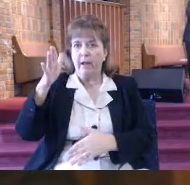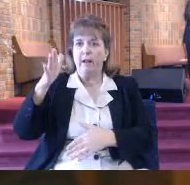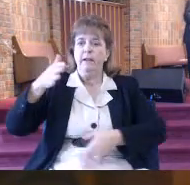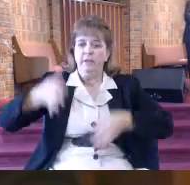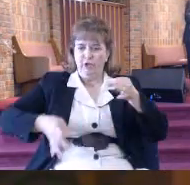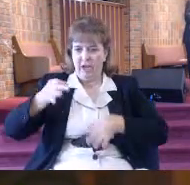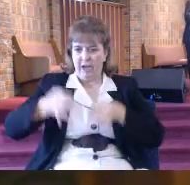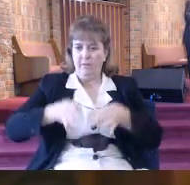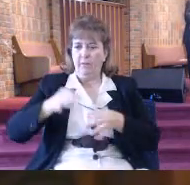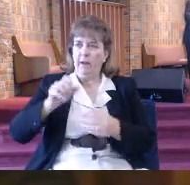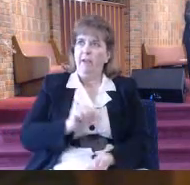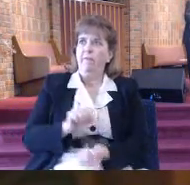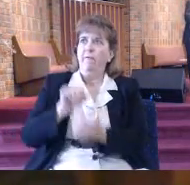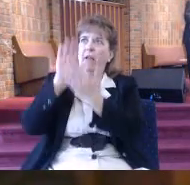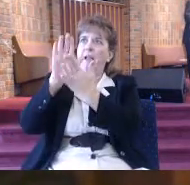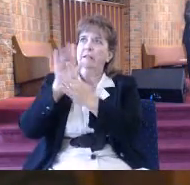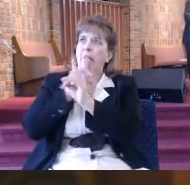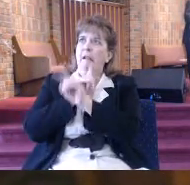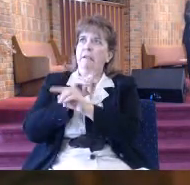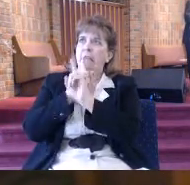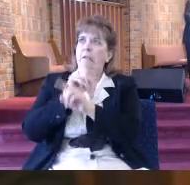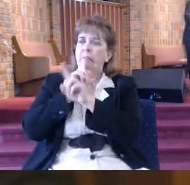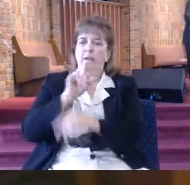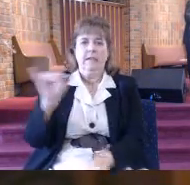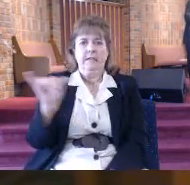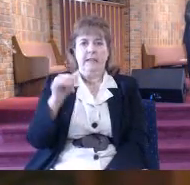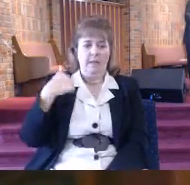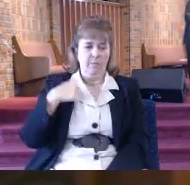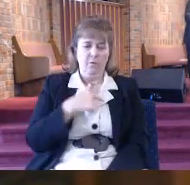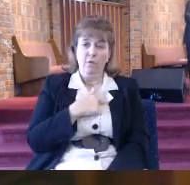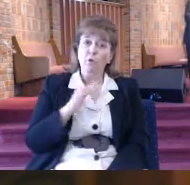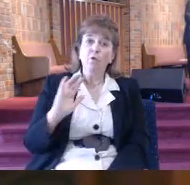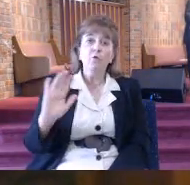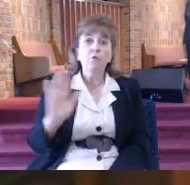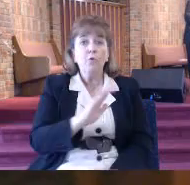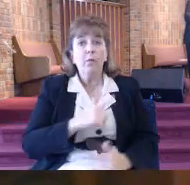the same questions you are. What have you done with your life?